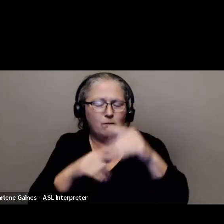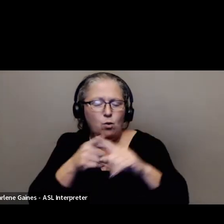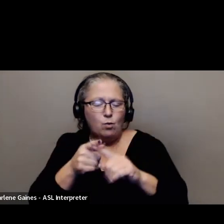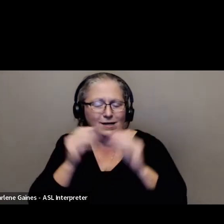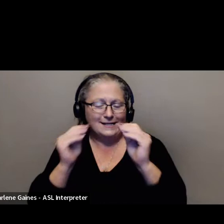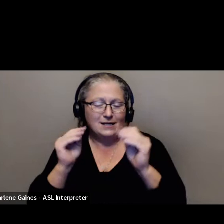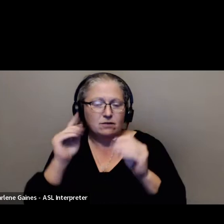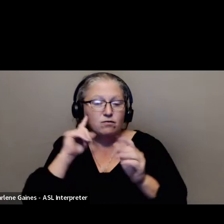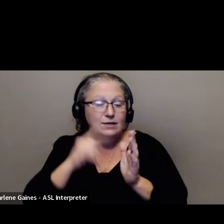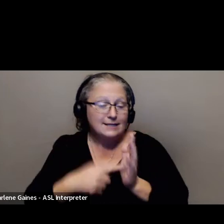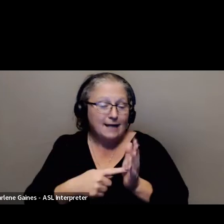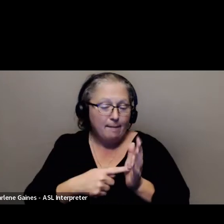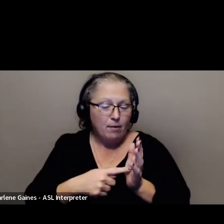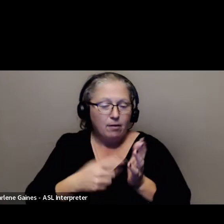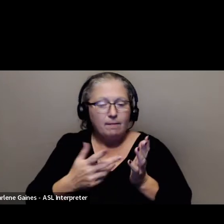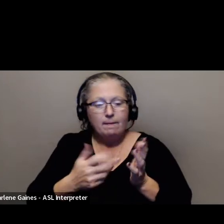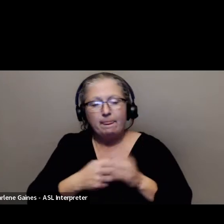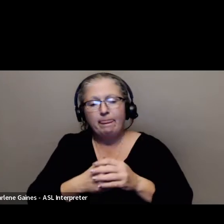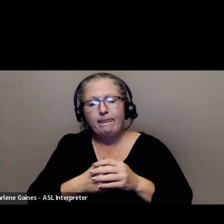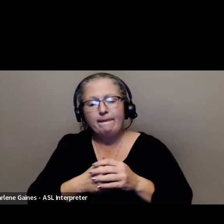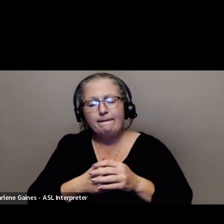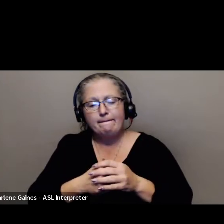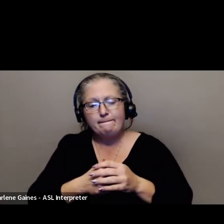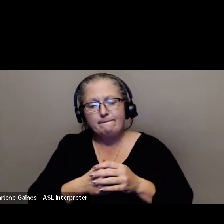For example, let's